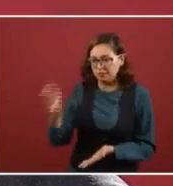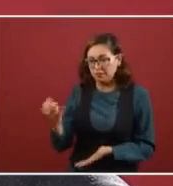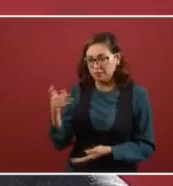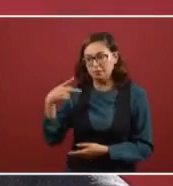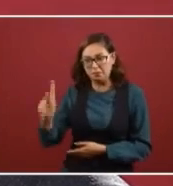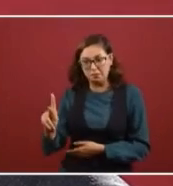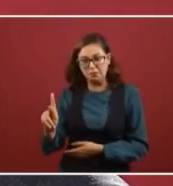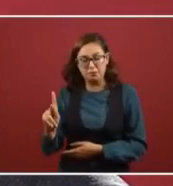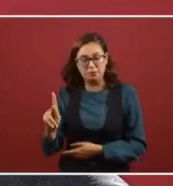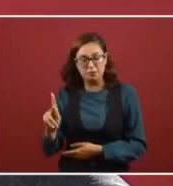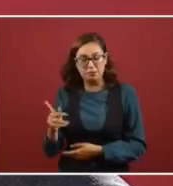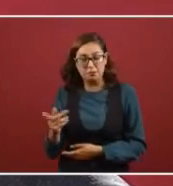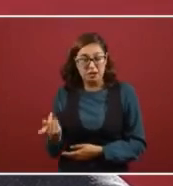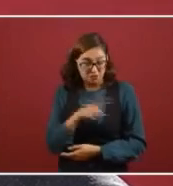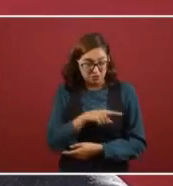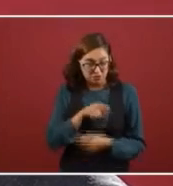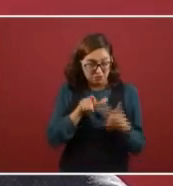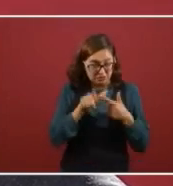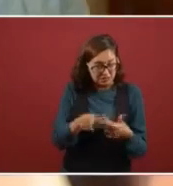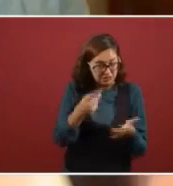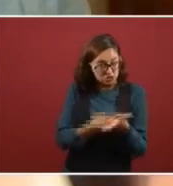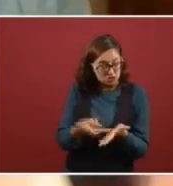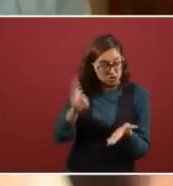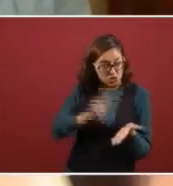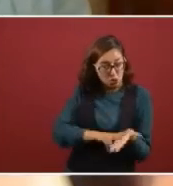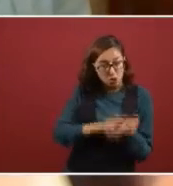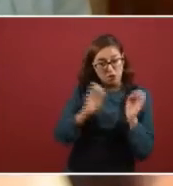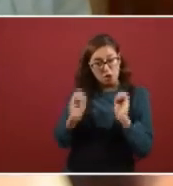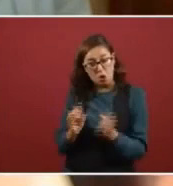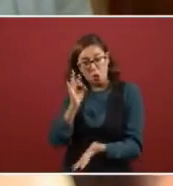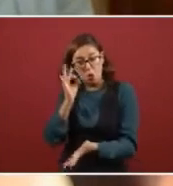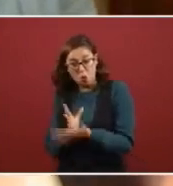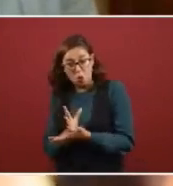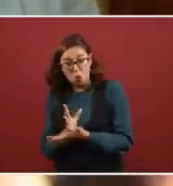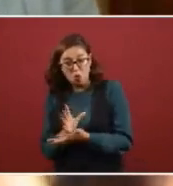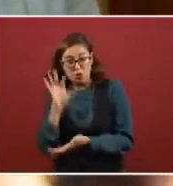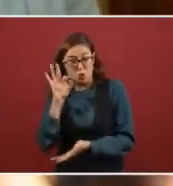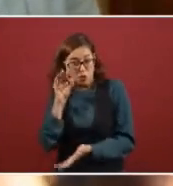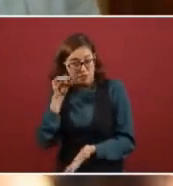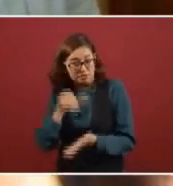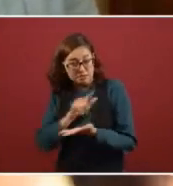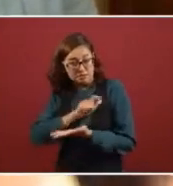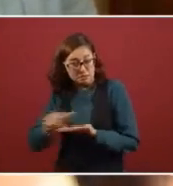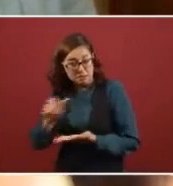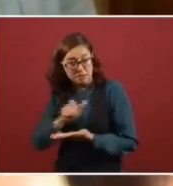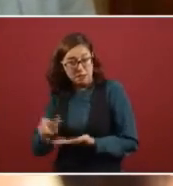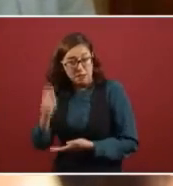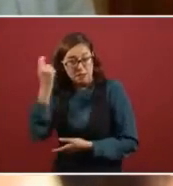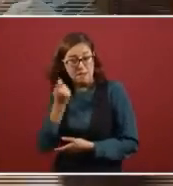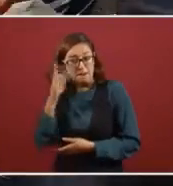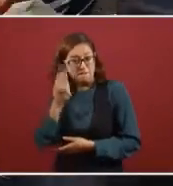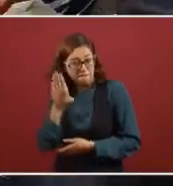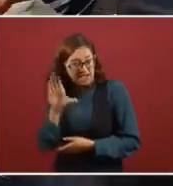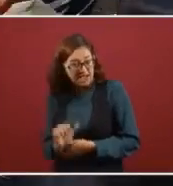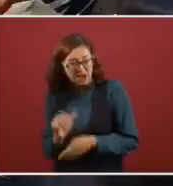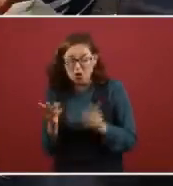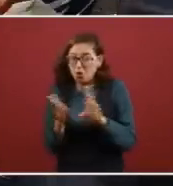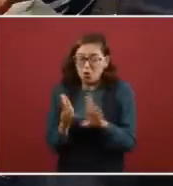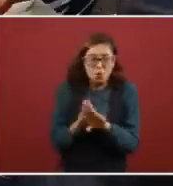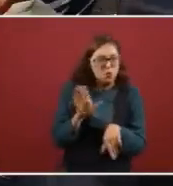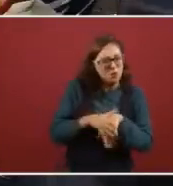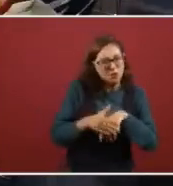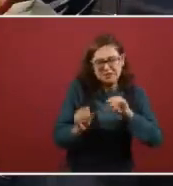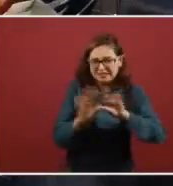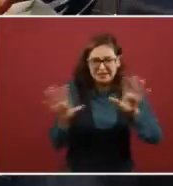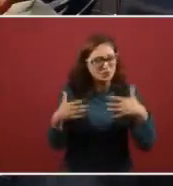that don't get to go to the games. So 40,000 mensuales que le van a tocar por la beca. O sea, me podría un poquito